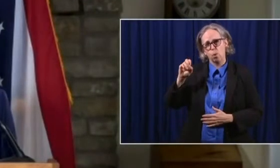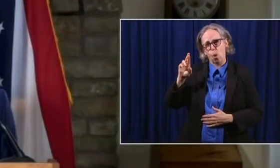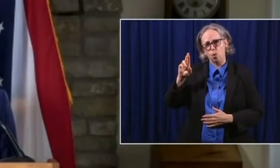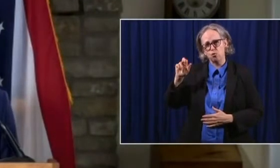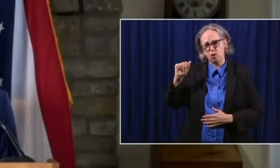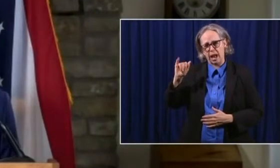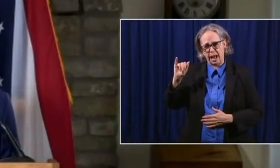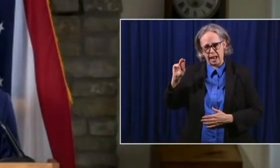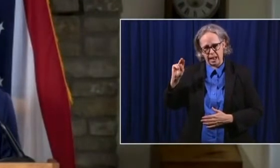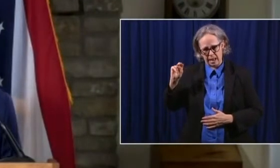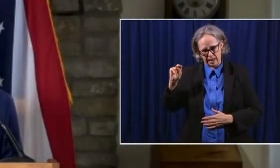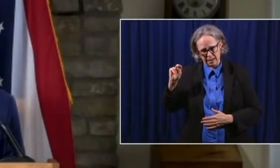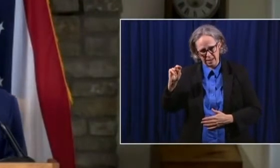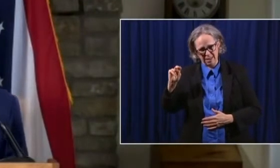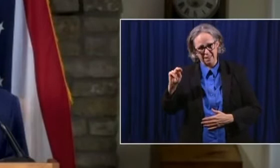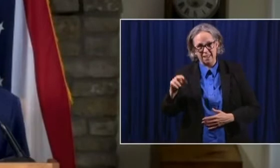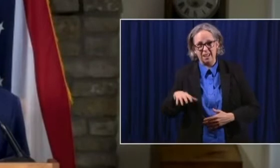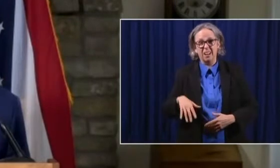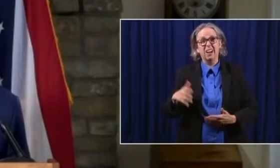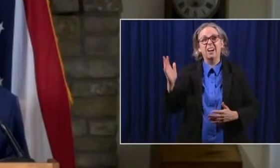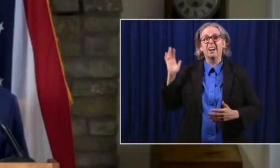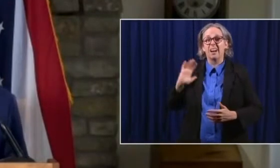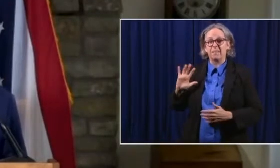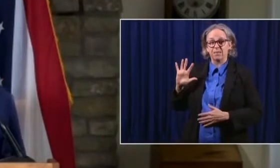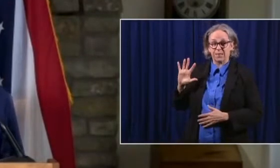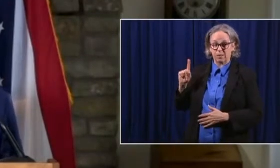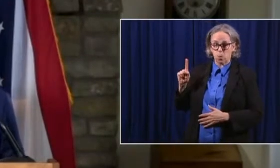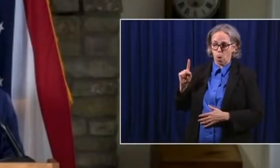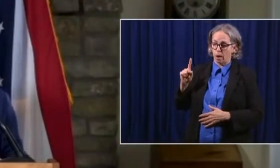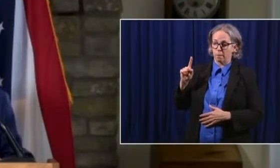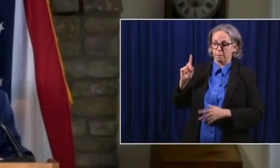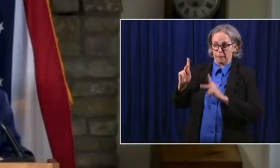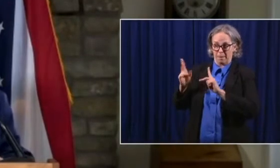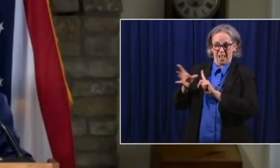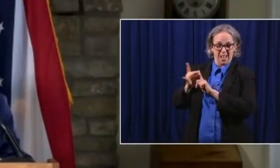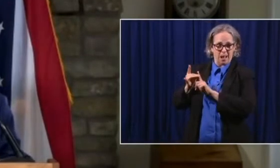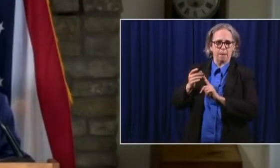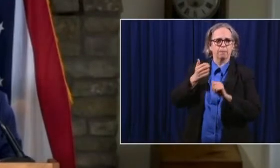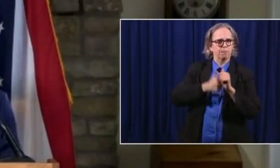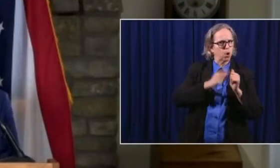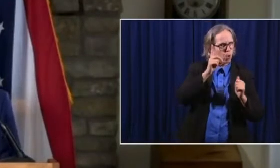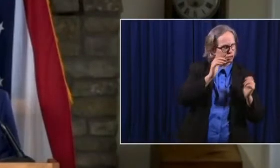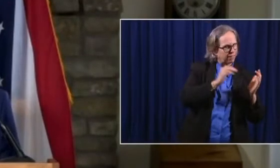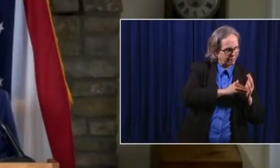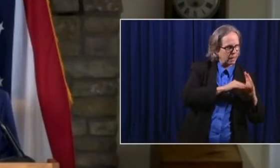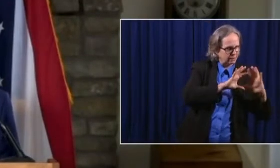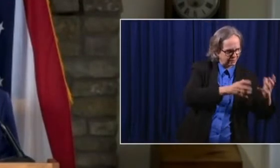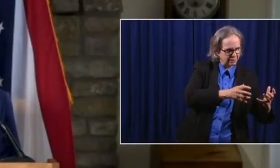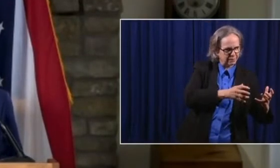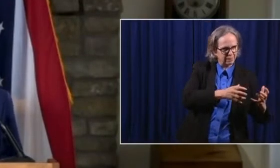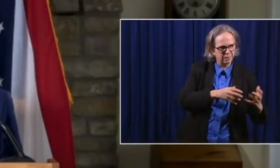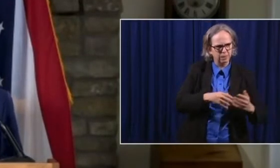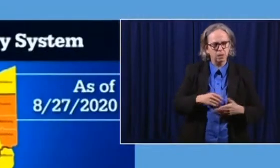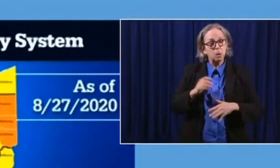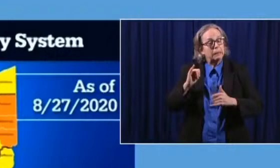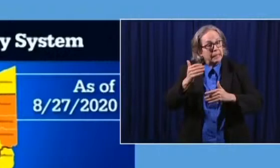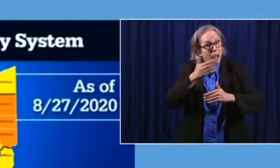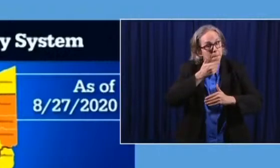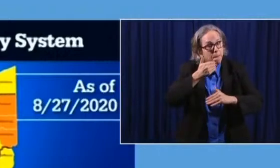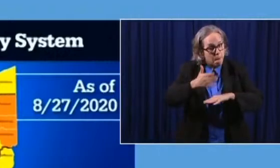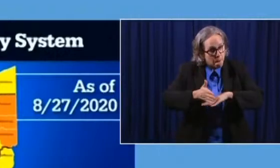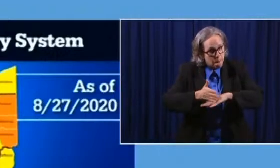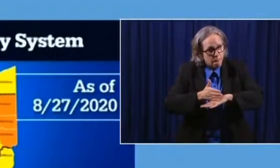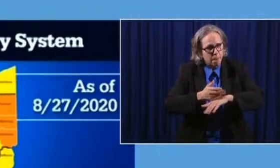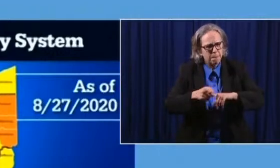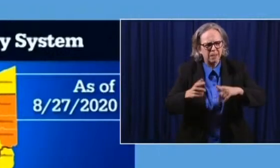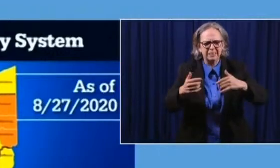than many of these other counties, but they do meet 4 indicators. They're making progress in the right direction, which is good. Their cases